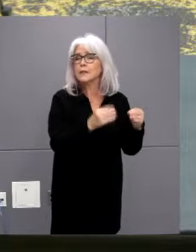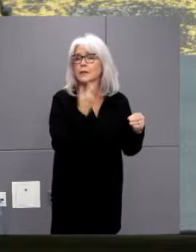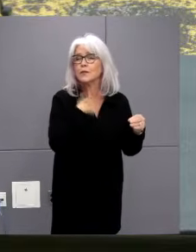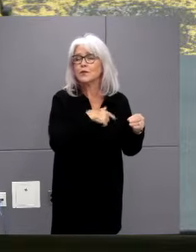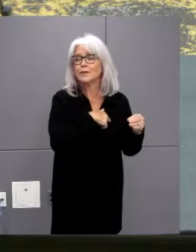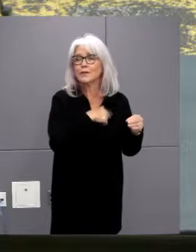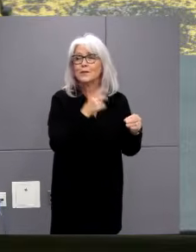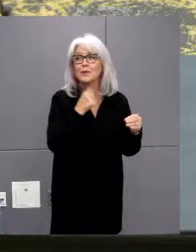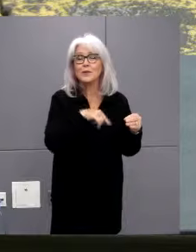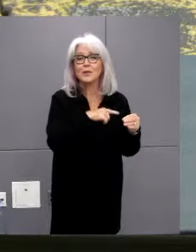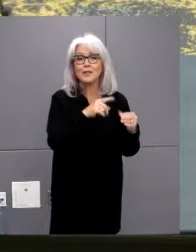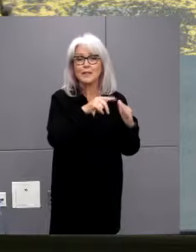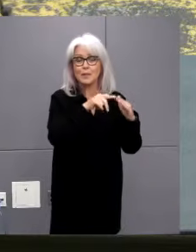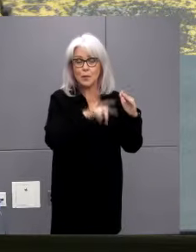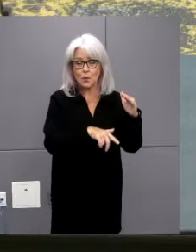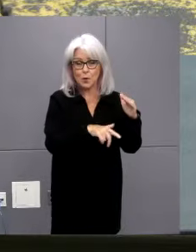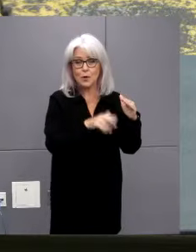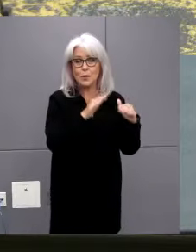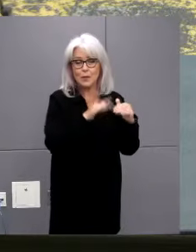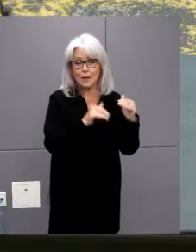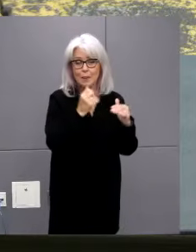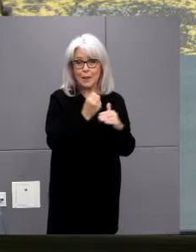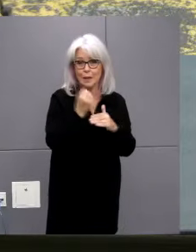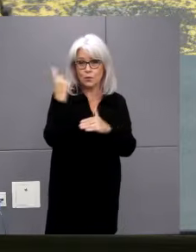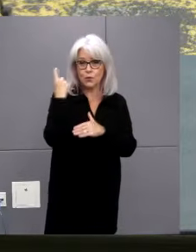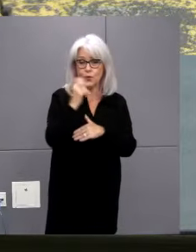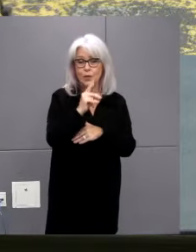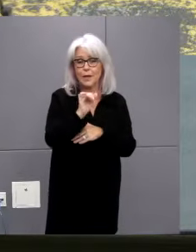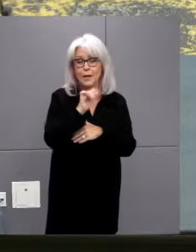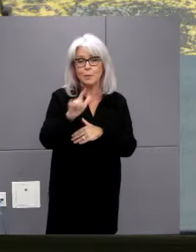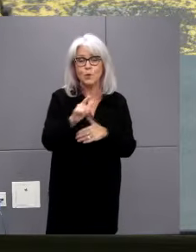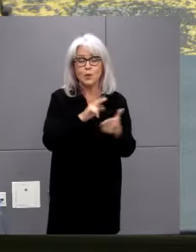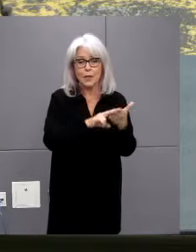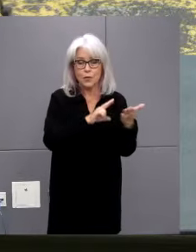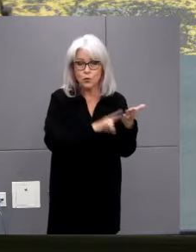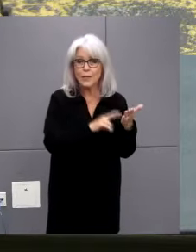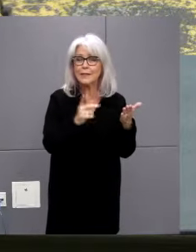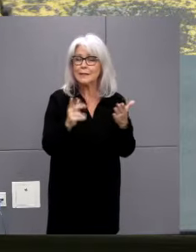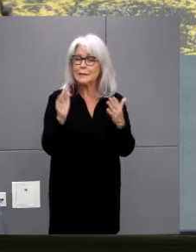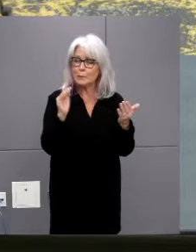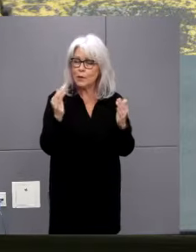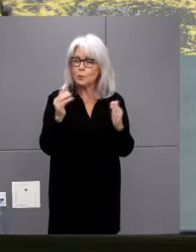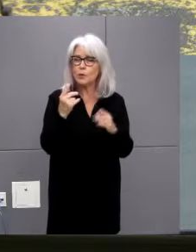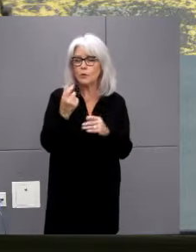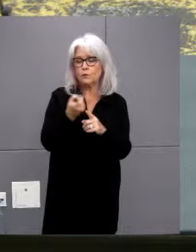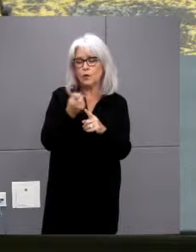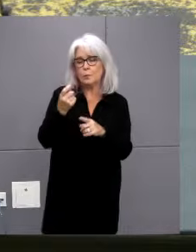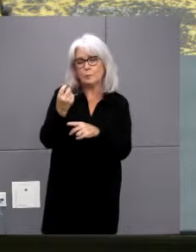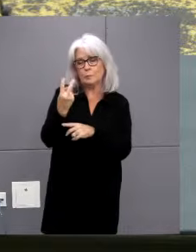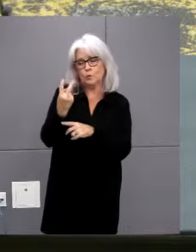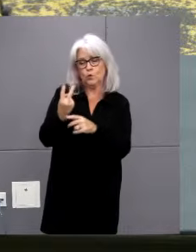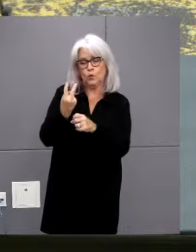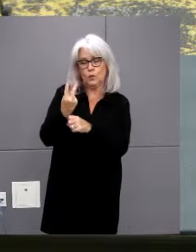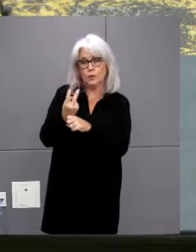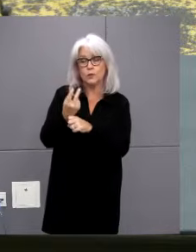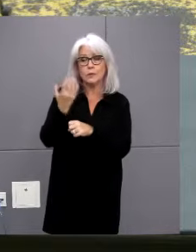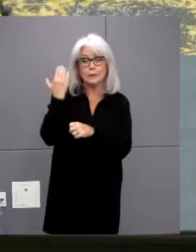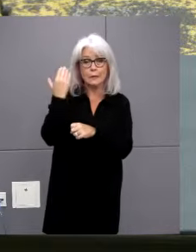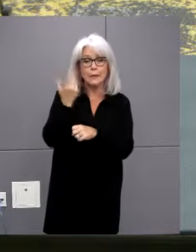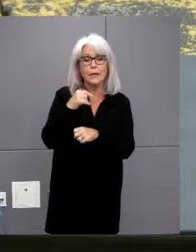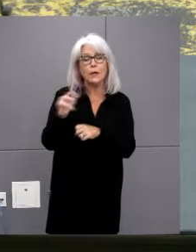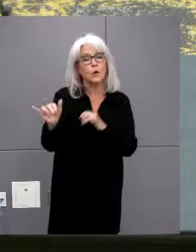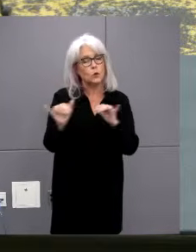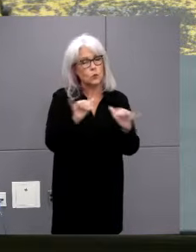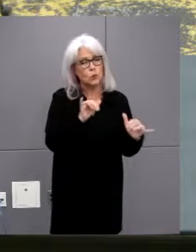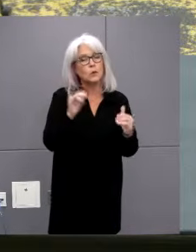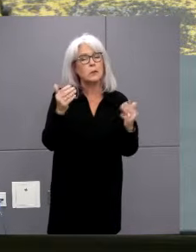fringes lower than last year. April contracted services are comparable to the past 2 years, and the other expenses are also comparable to the